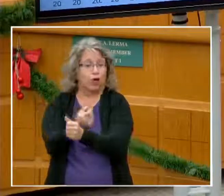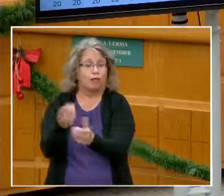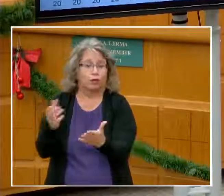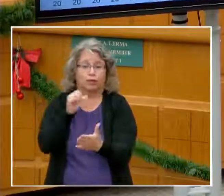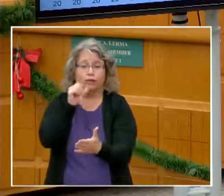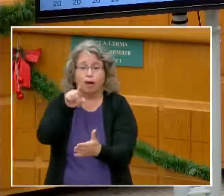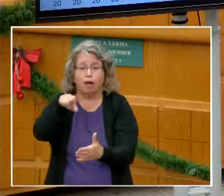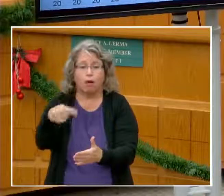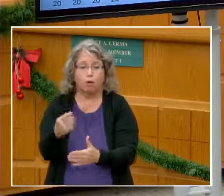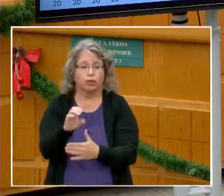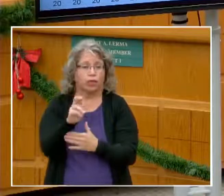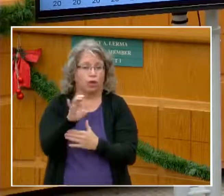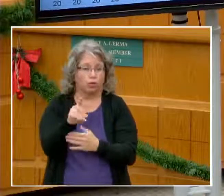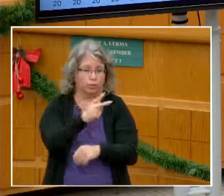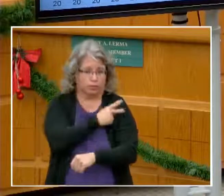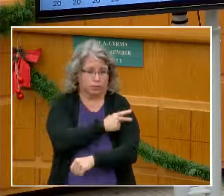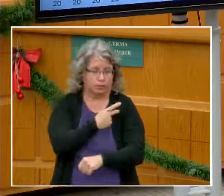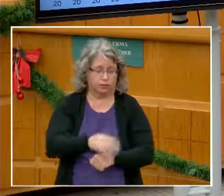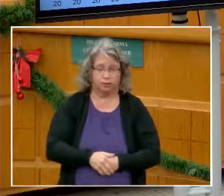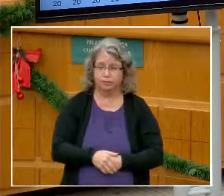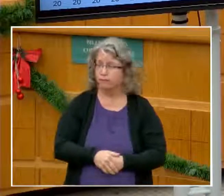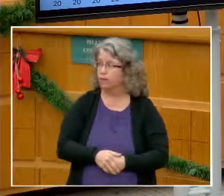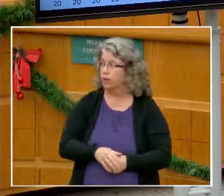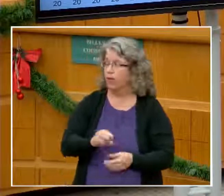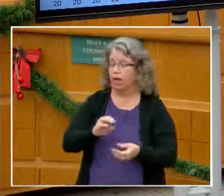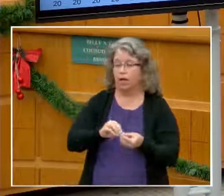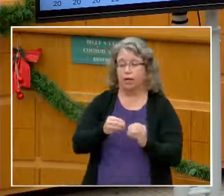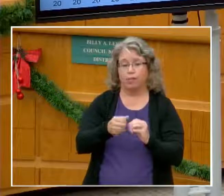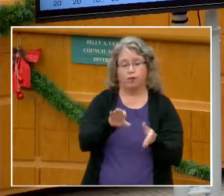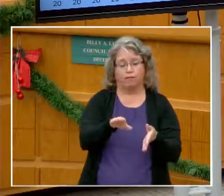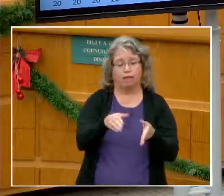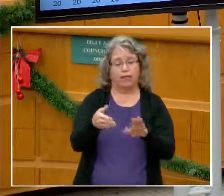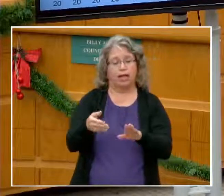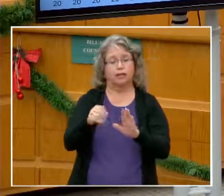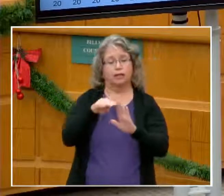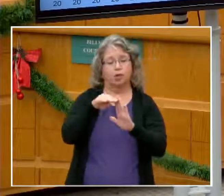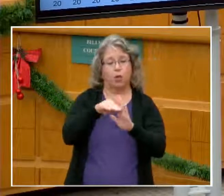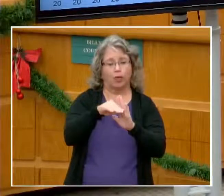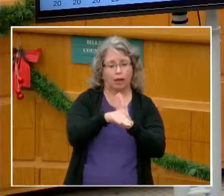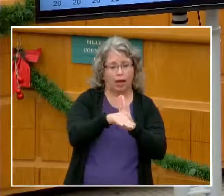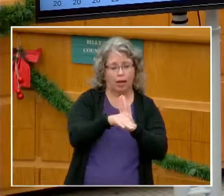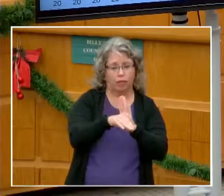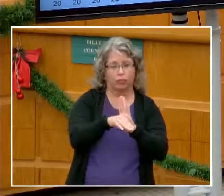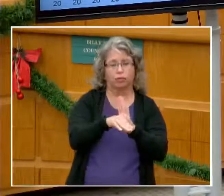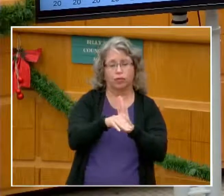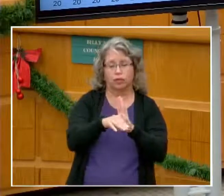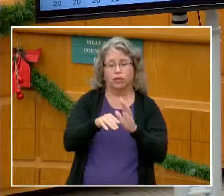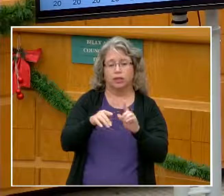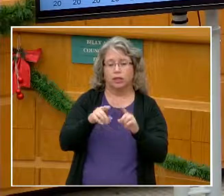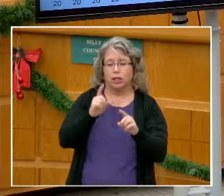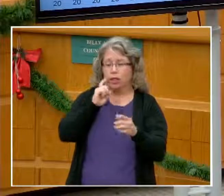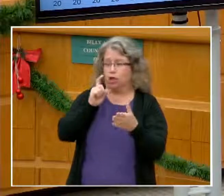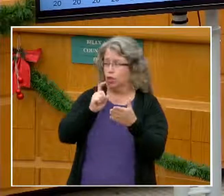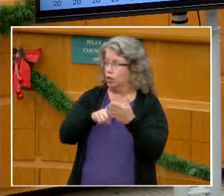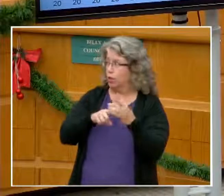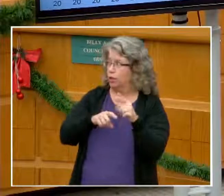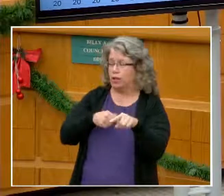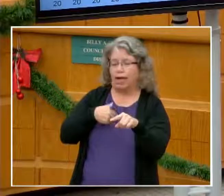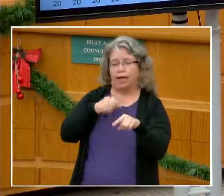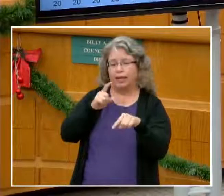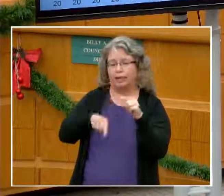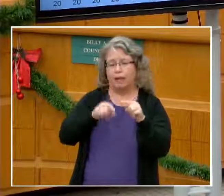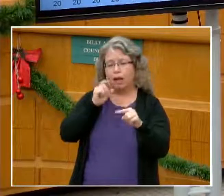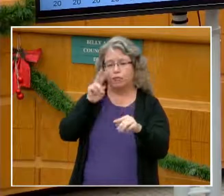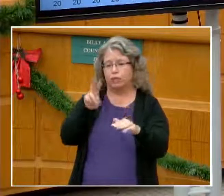Fatalities are moving downwards, and you'll notice again, I'm not projecting here because these projections are based upon Delta, and we're still working